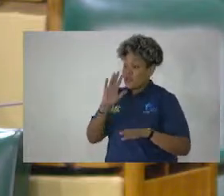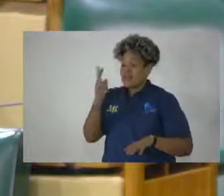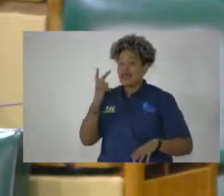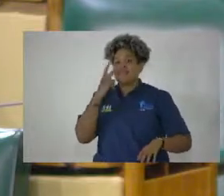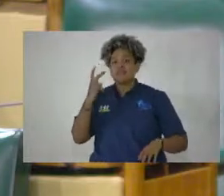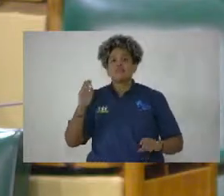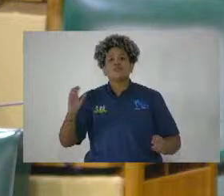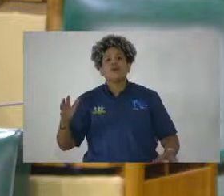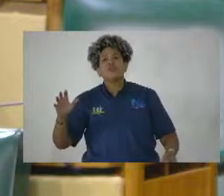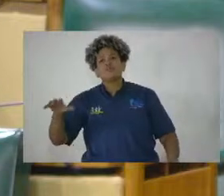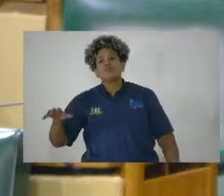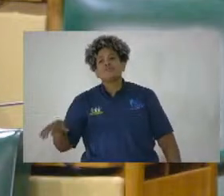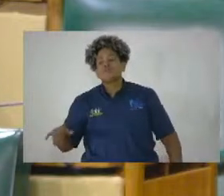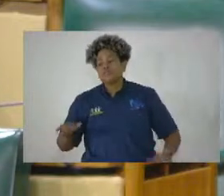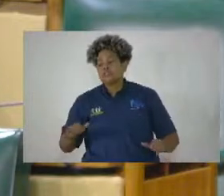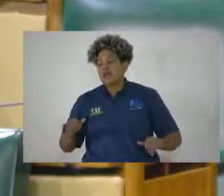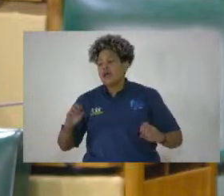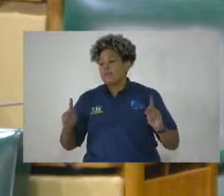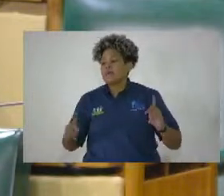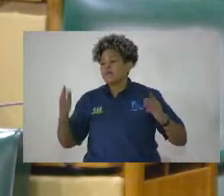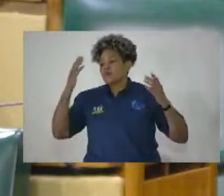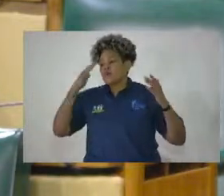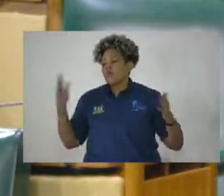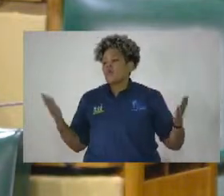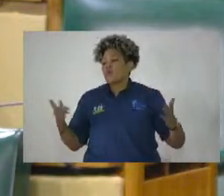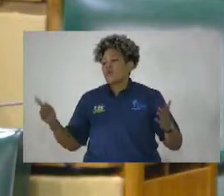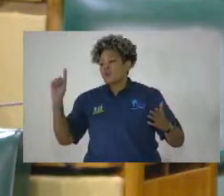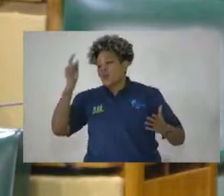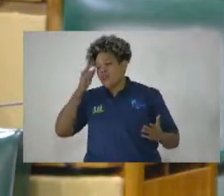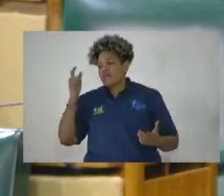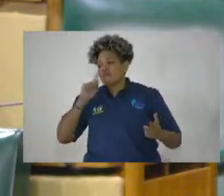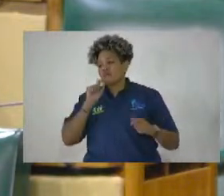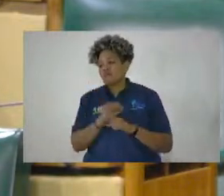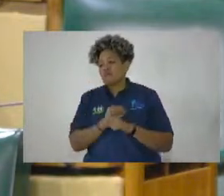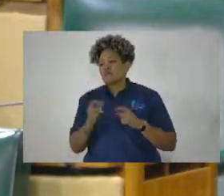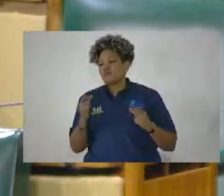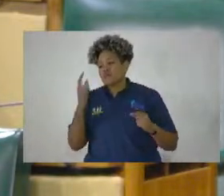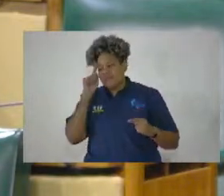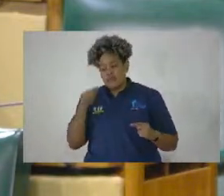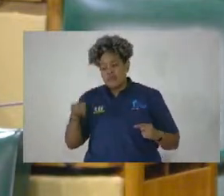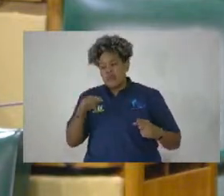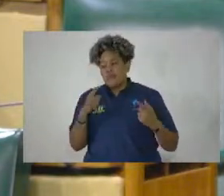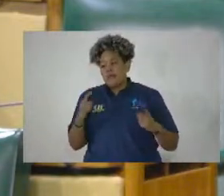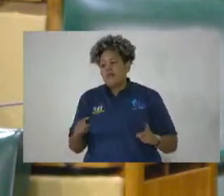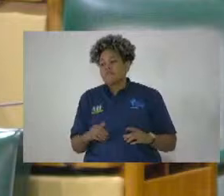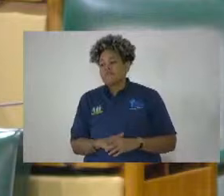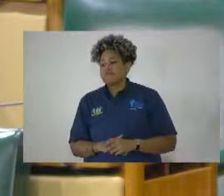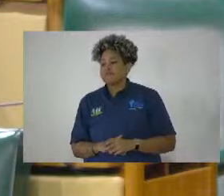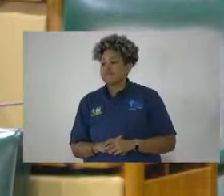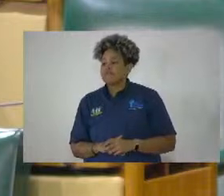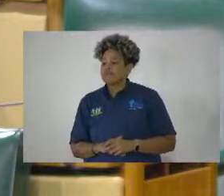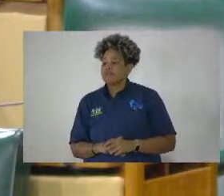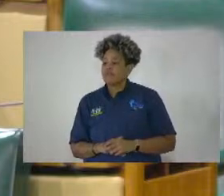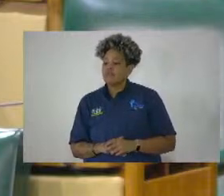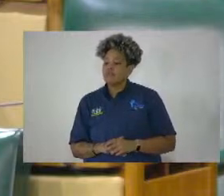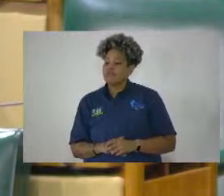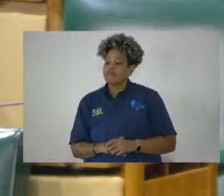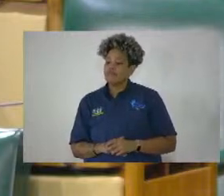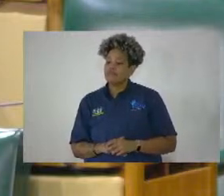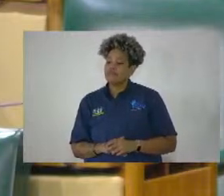of day, and people are not aware of what their government is doing on their behalf. Mr. Speaker,